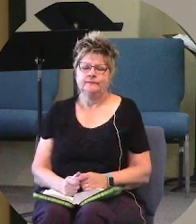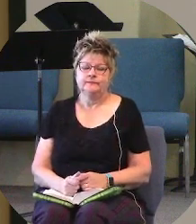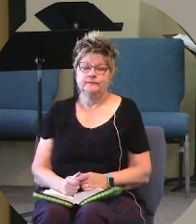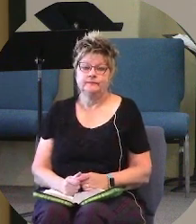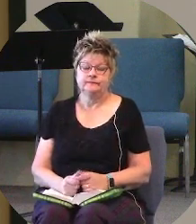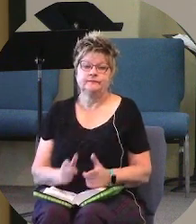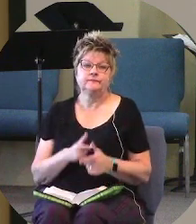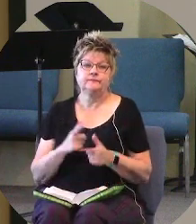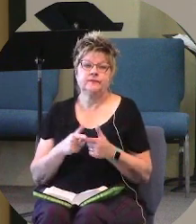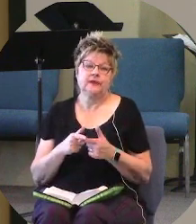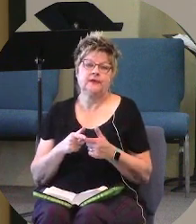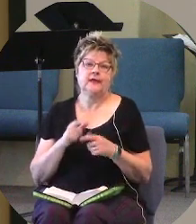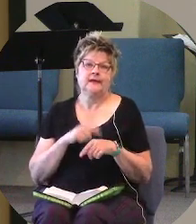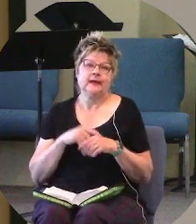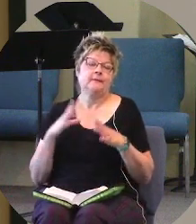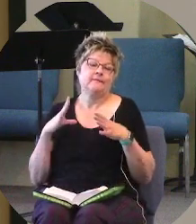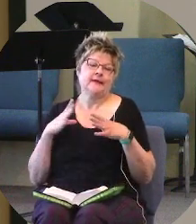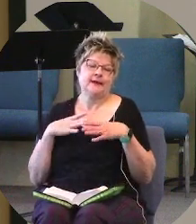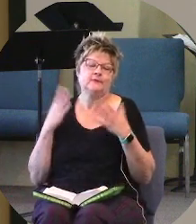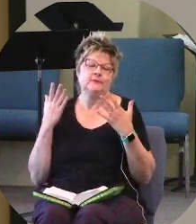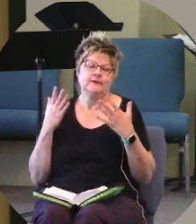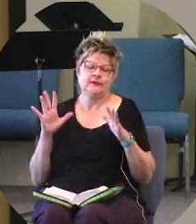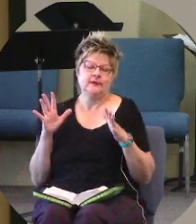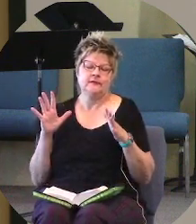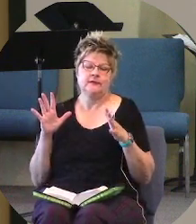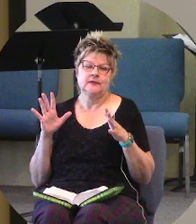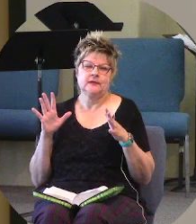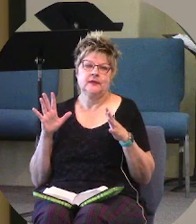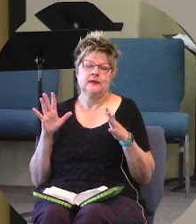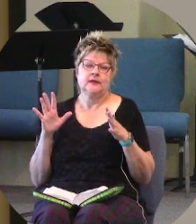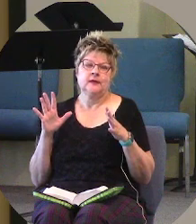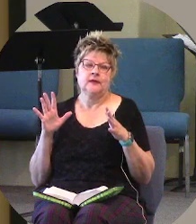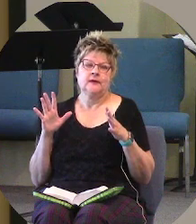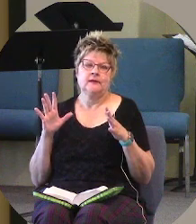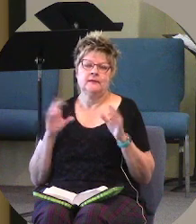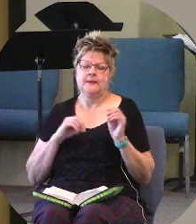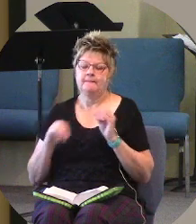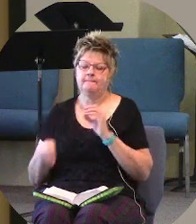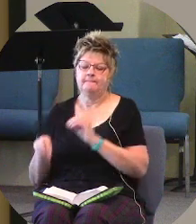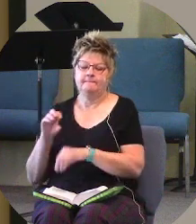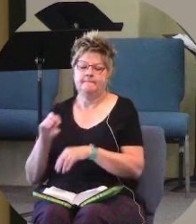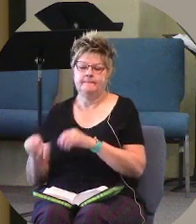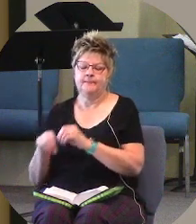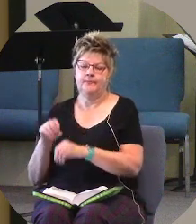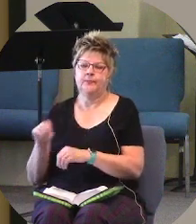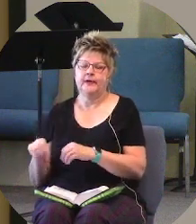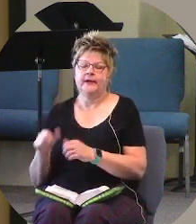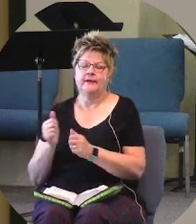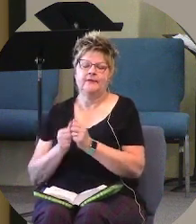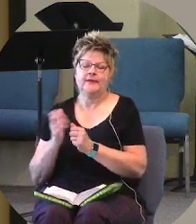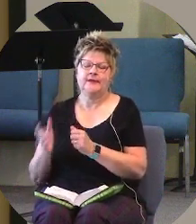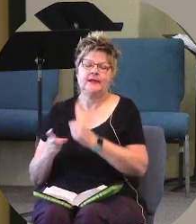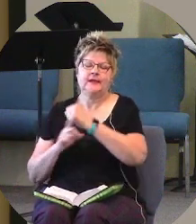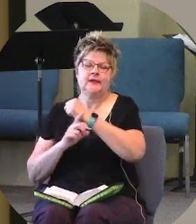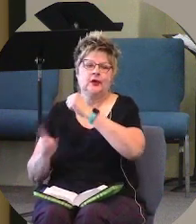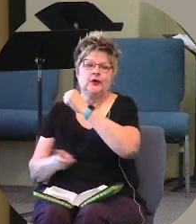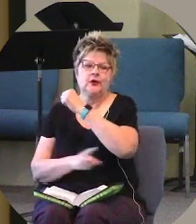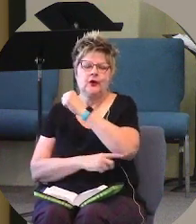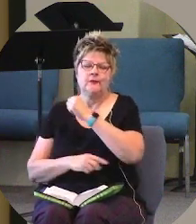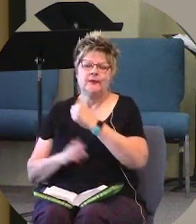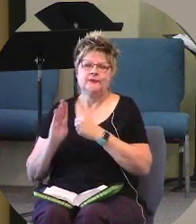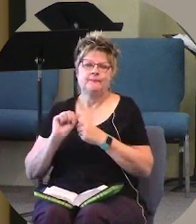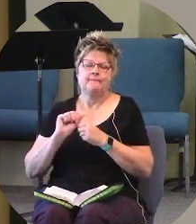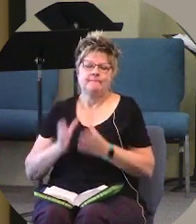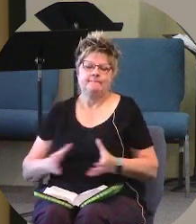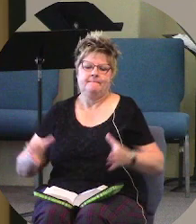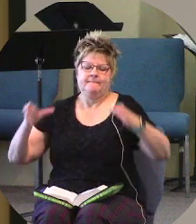And then that time of vacation was over, and they'd put everything in big green garbage bags, and they'd throw it in the dumpsters,